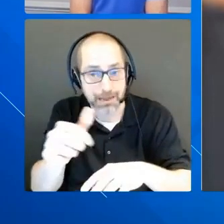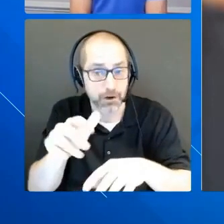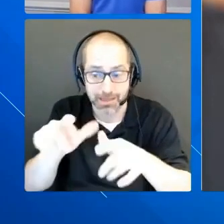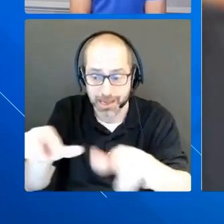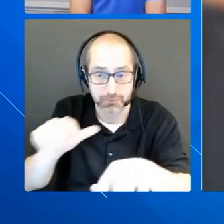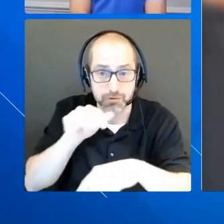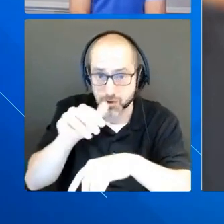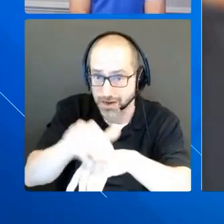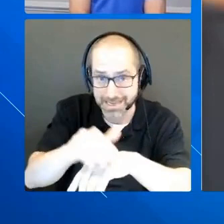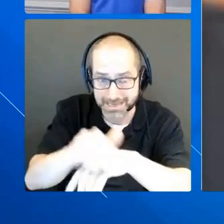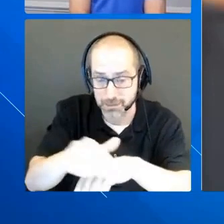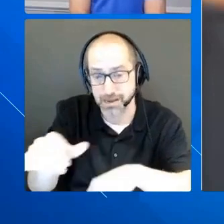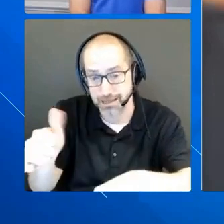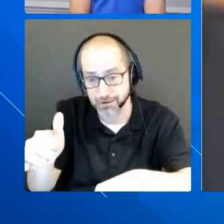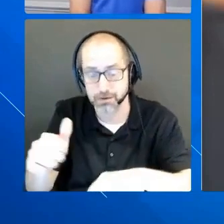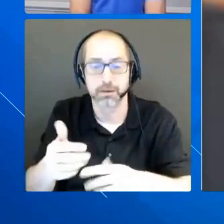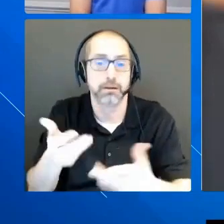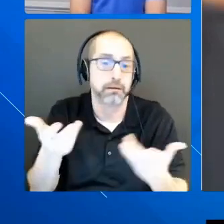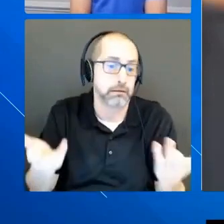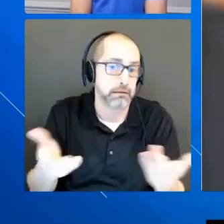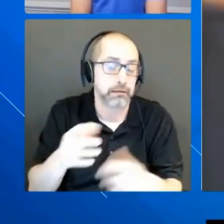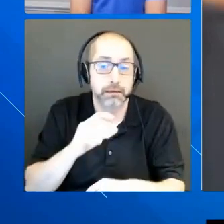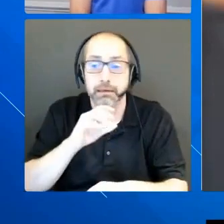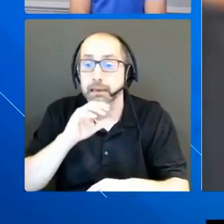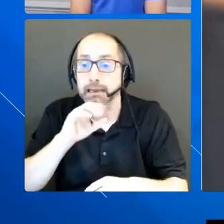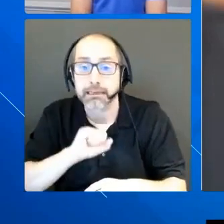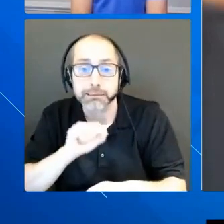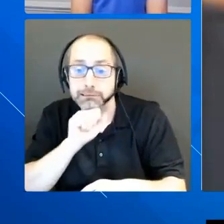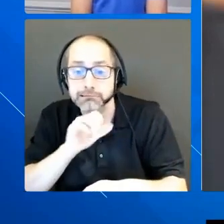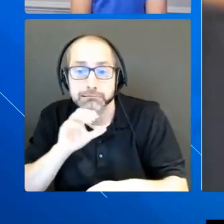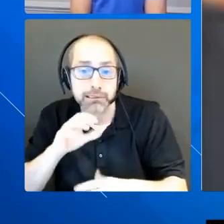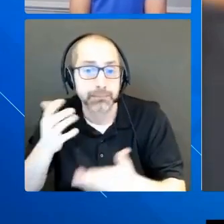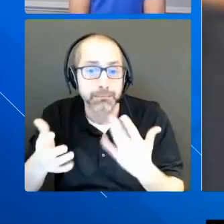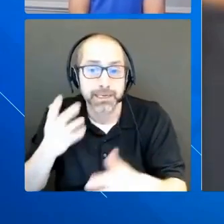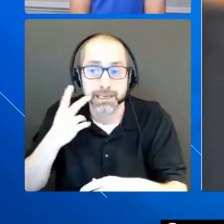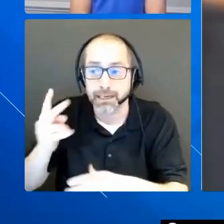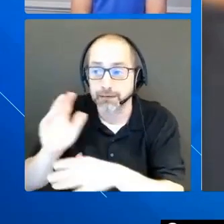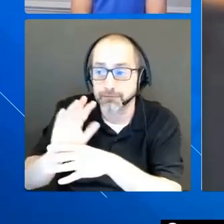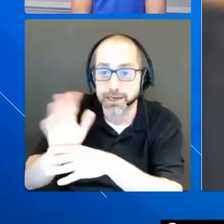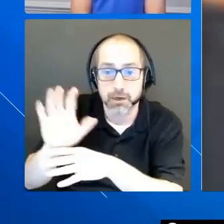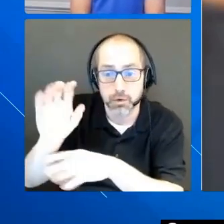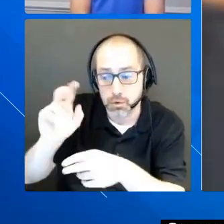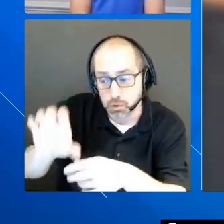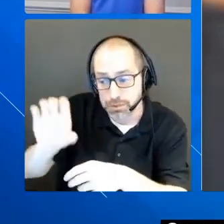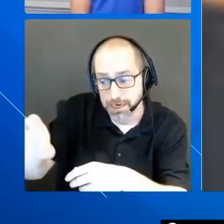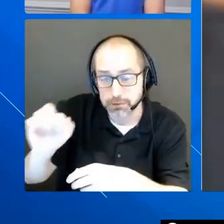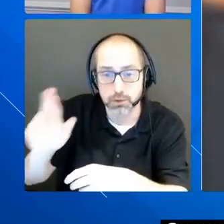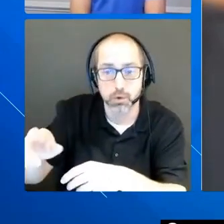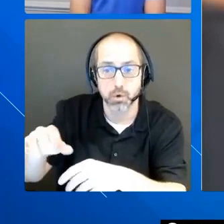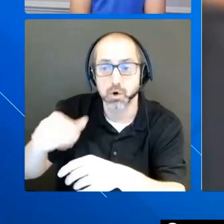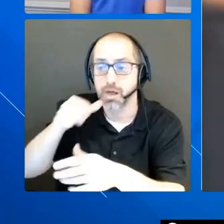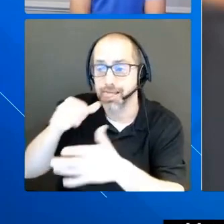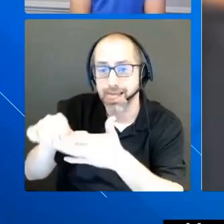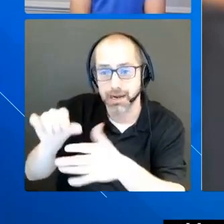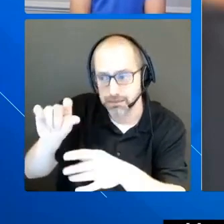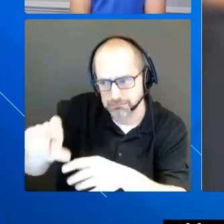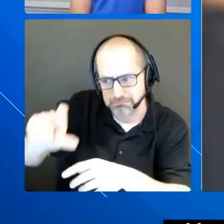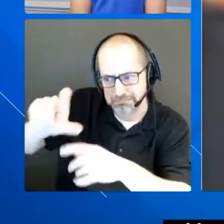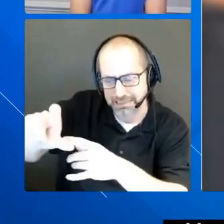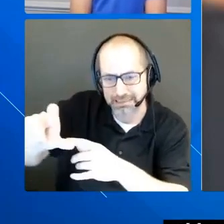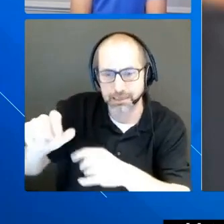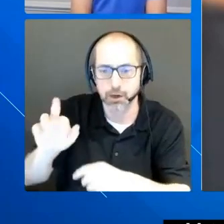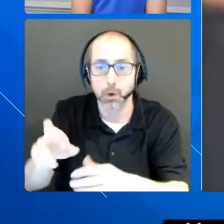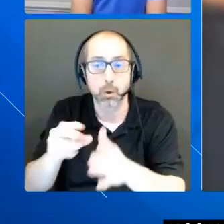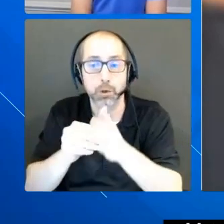aging population. They might need video captions, they might need larger font. Or someone with a temporary disability. Think like a student athlete. They